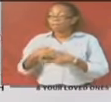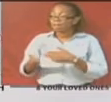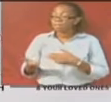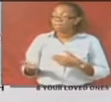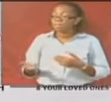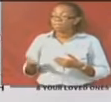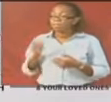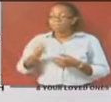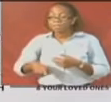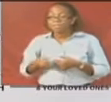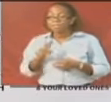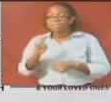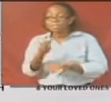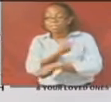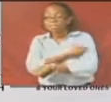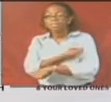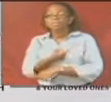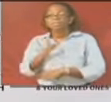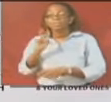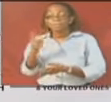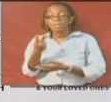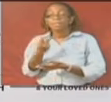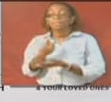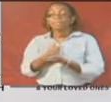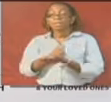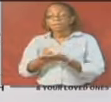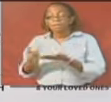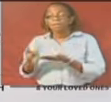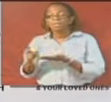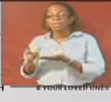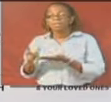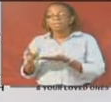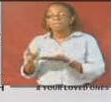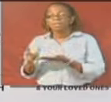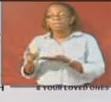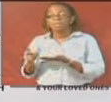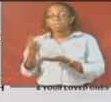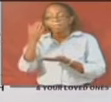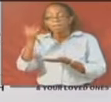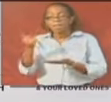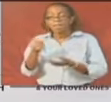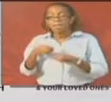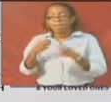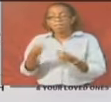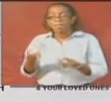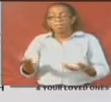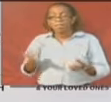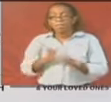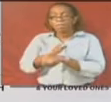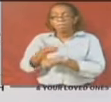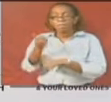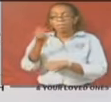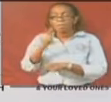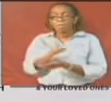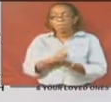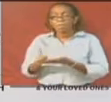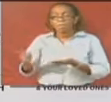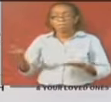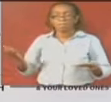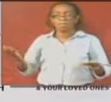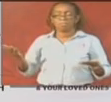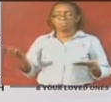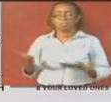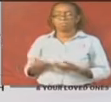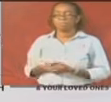Okay, thank you for your questions. The first question on why the testing of all positive